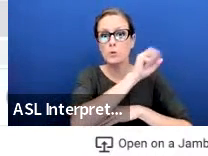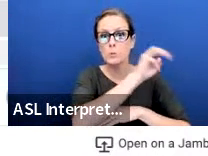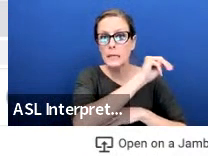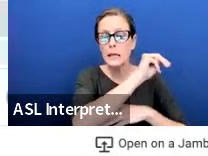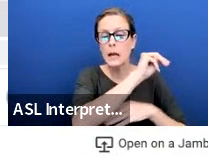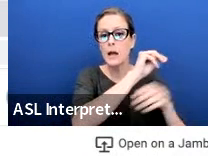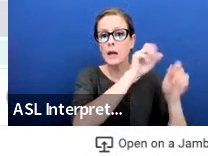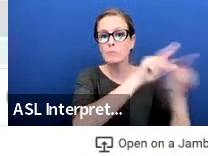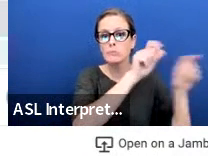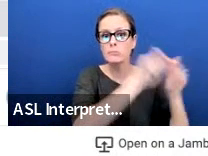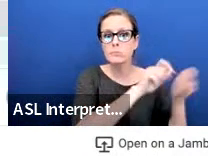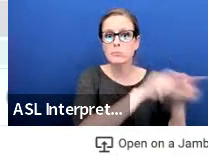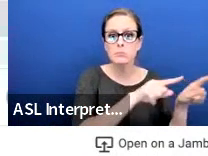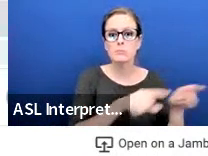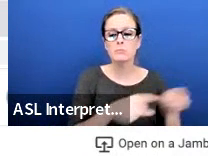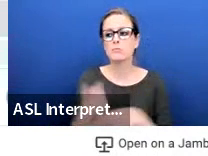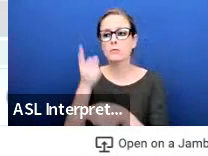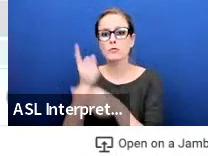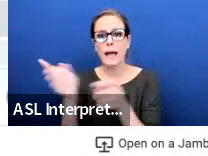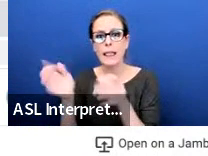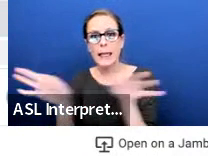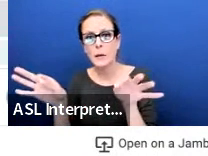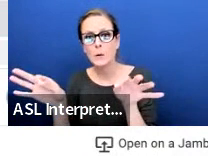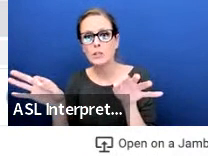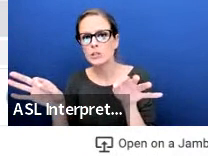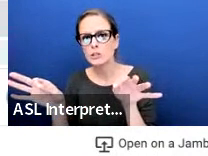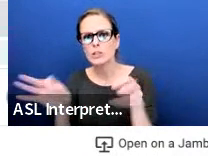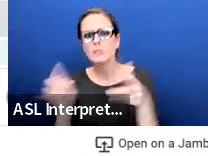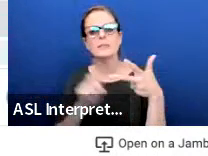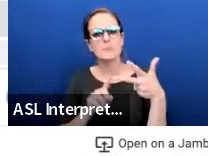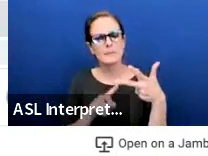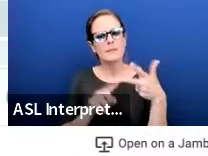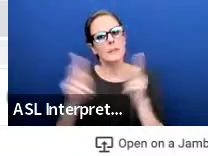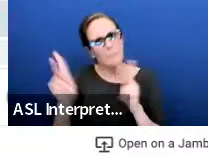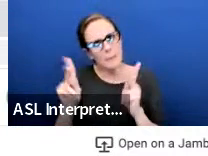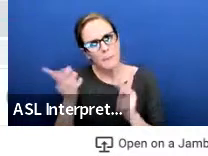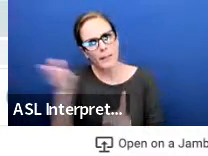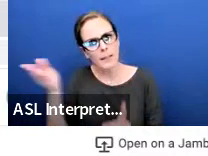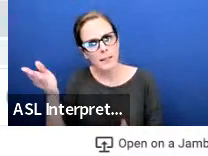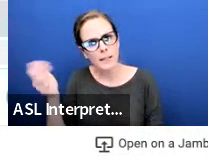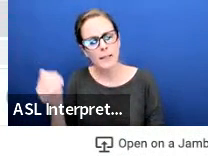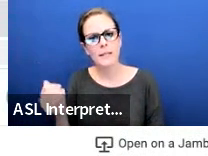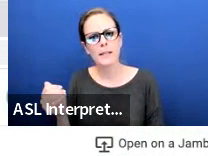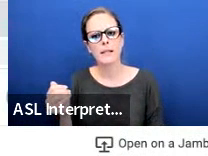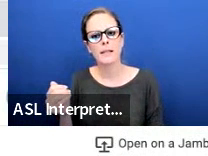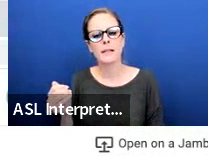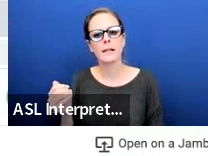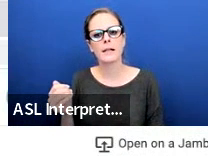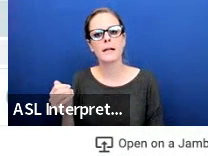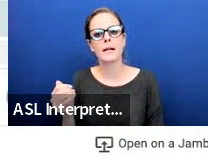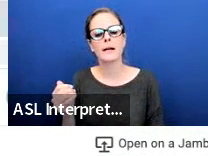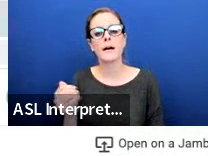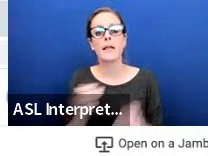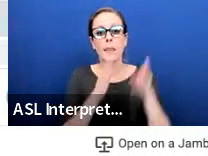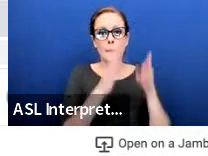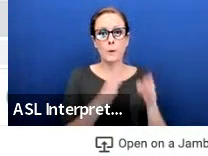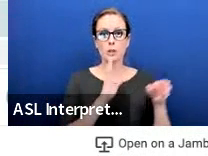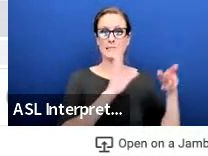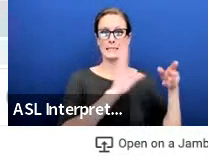also who are the carriers of the language of the message. Who are they? Trusted